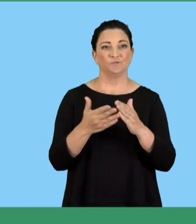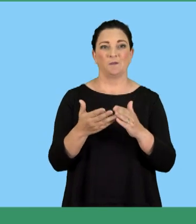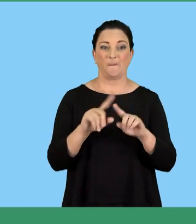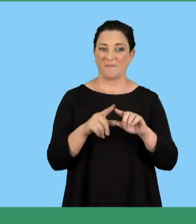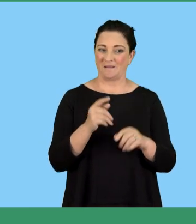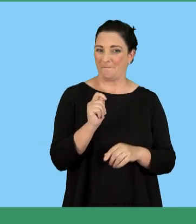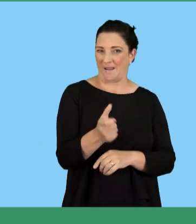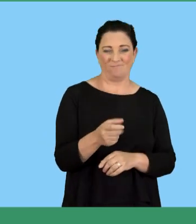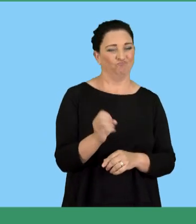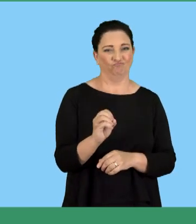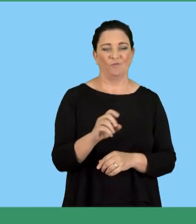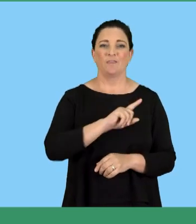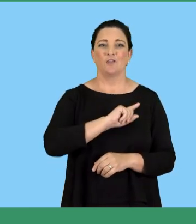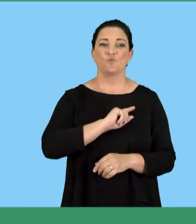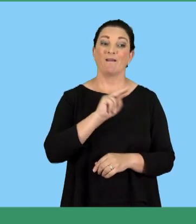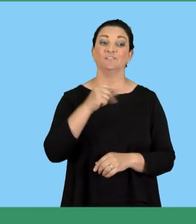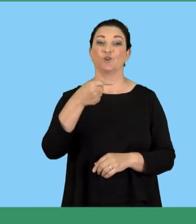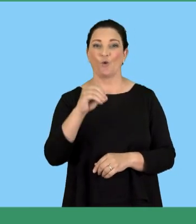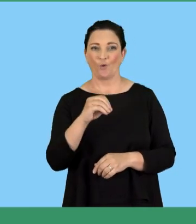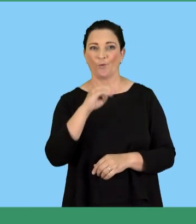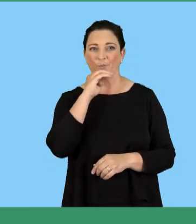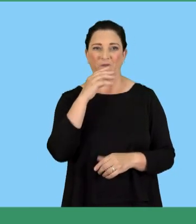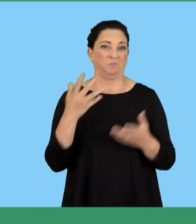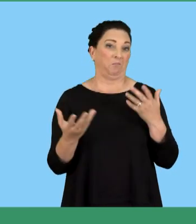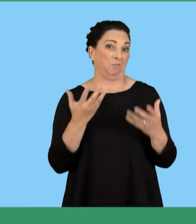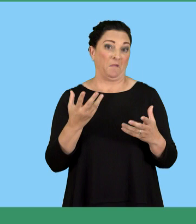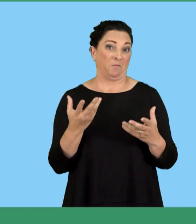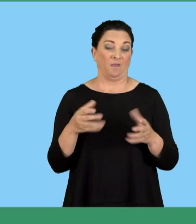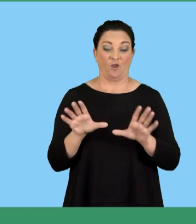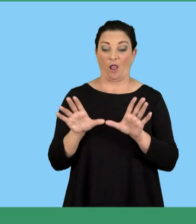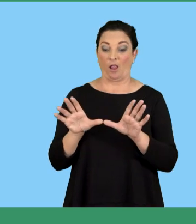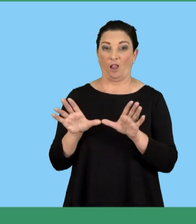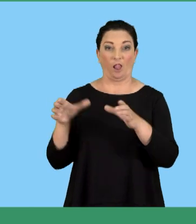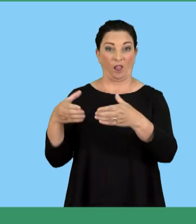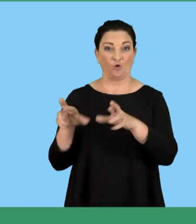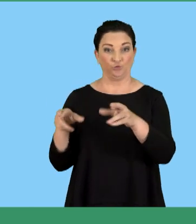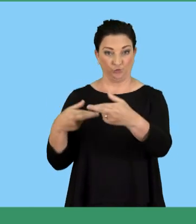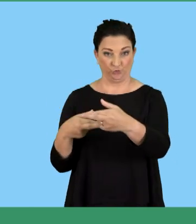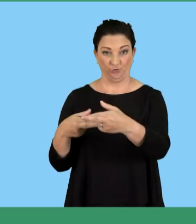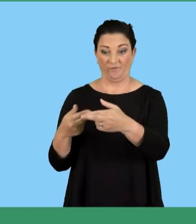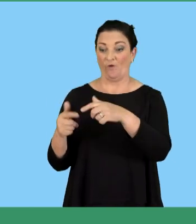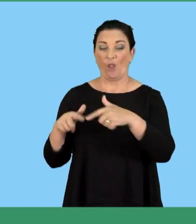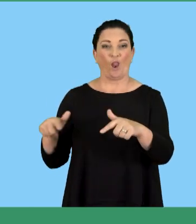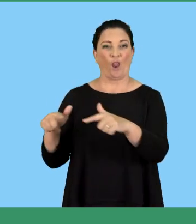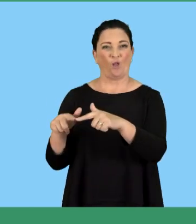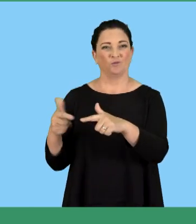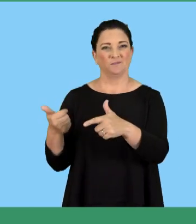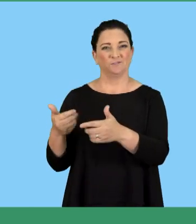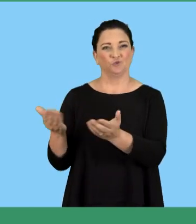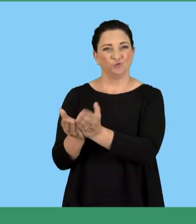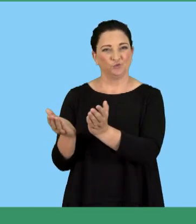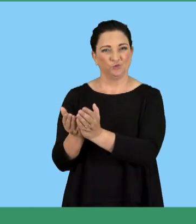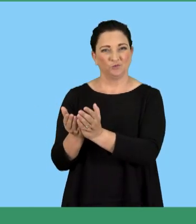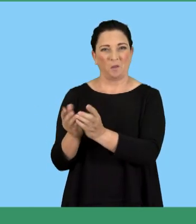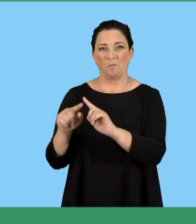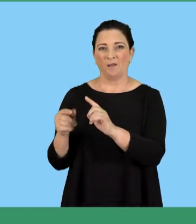getting paid. For example, maybe classrooms at the local disadvantaged schools. For example, this can be